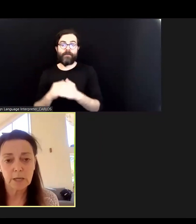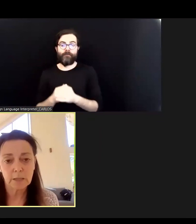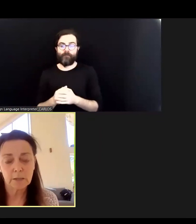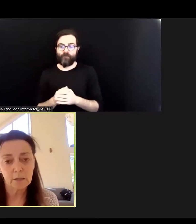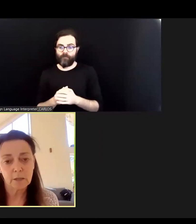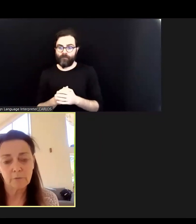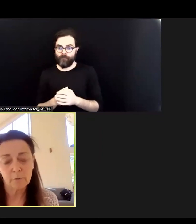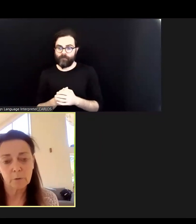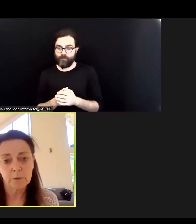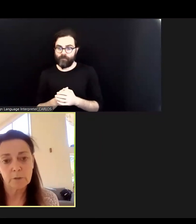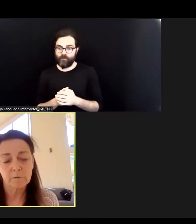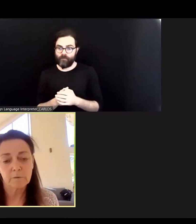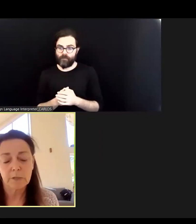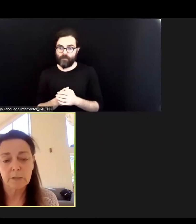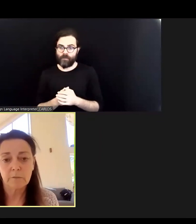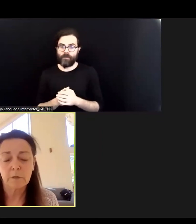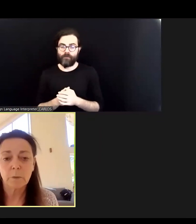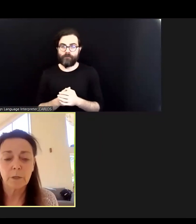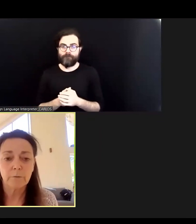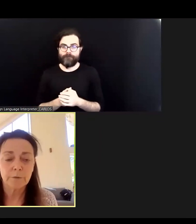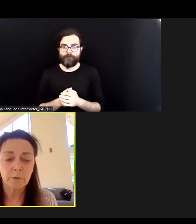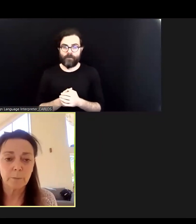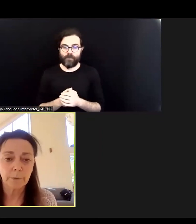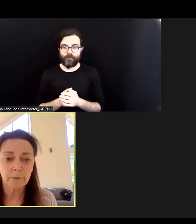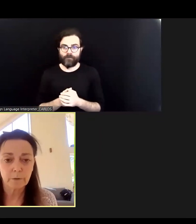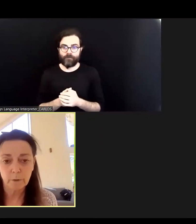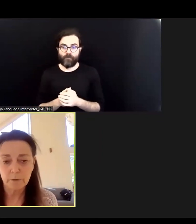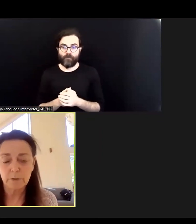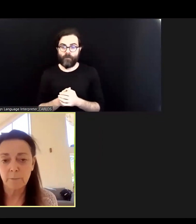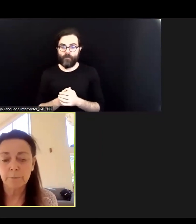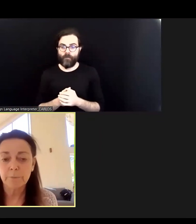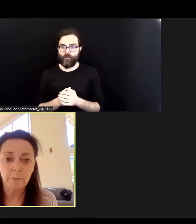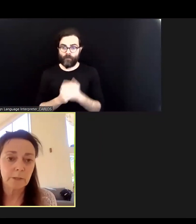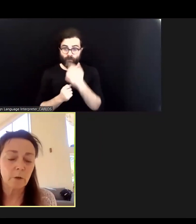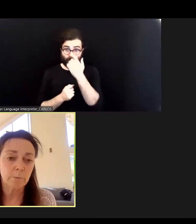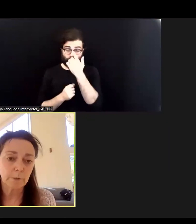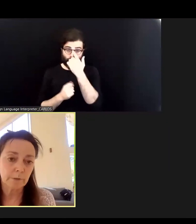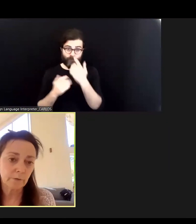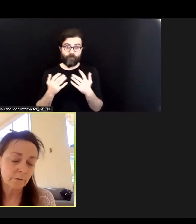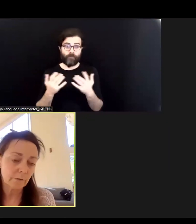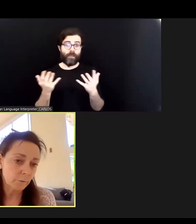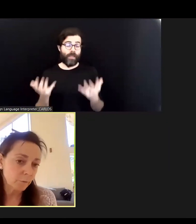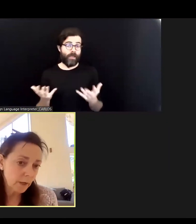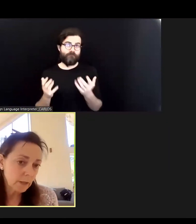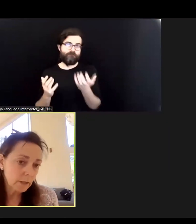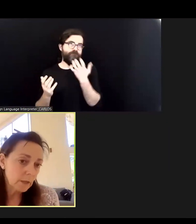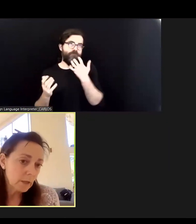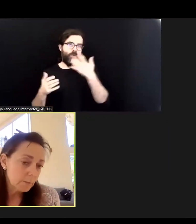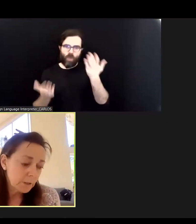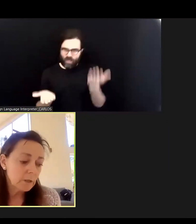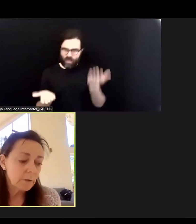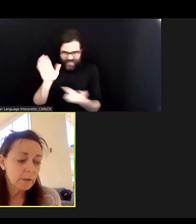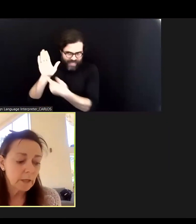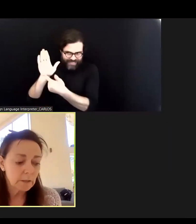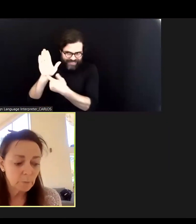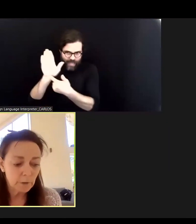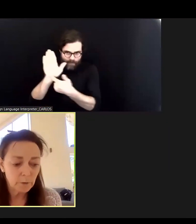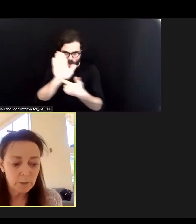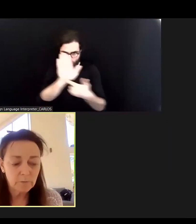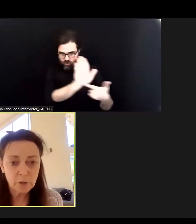or 13 of the member states, there the e-learning, everyone who is selling e-learning to public administrative